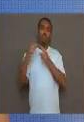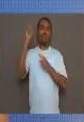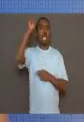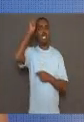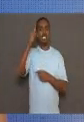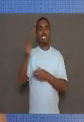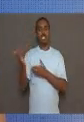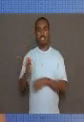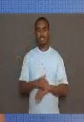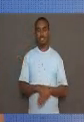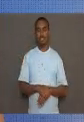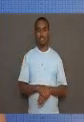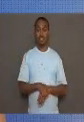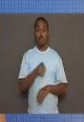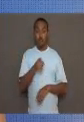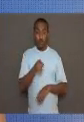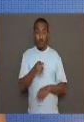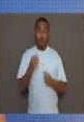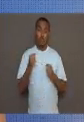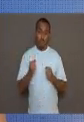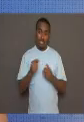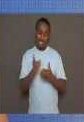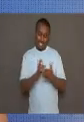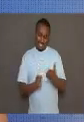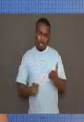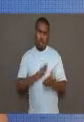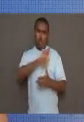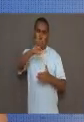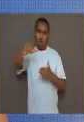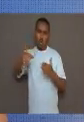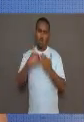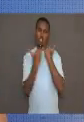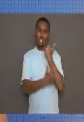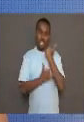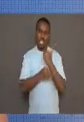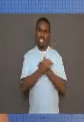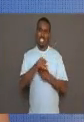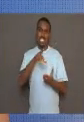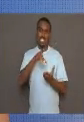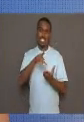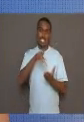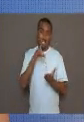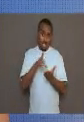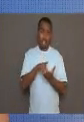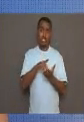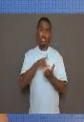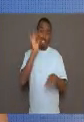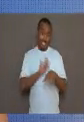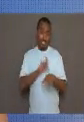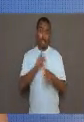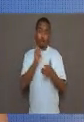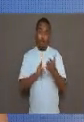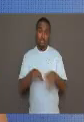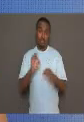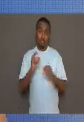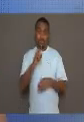Asgede. Were you able to write down all the countries and cities they mentioned in the